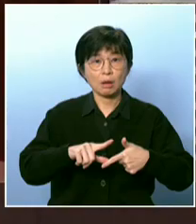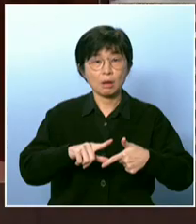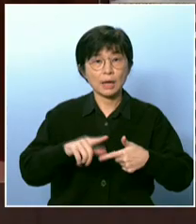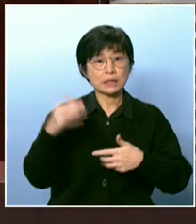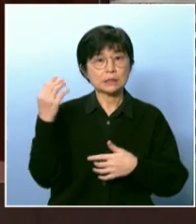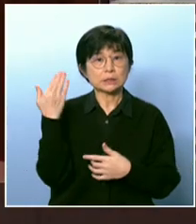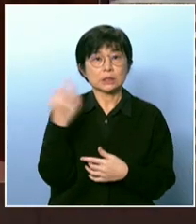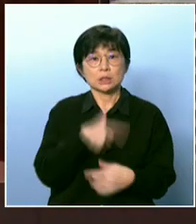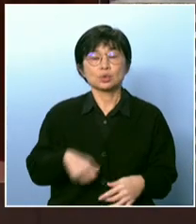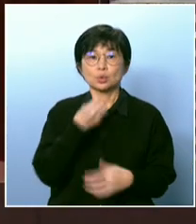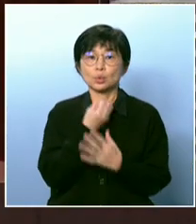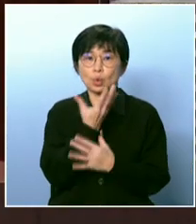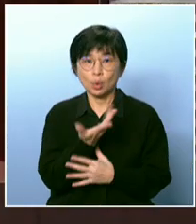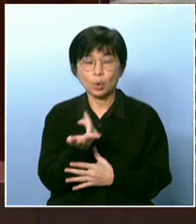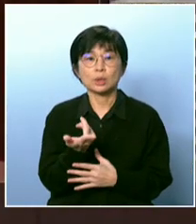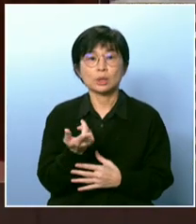positive impact.